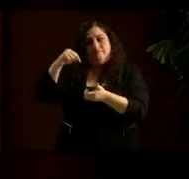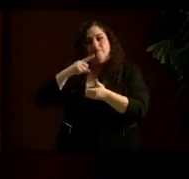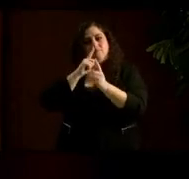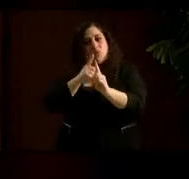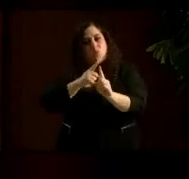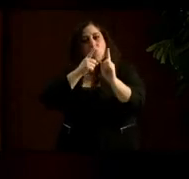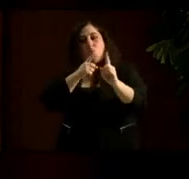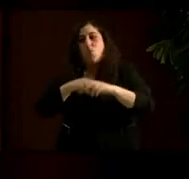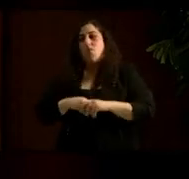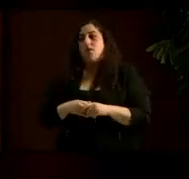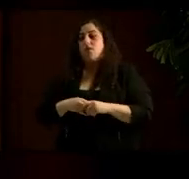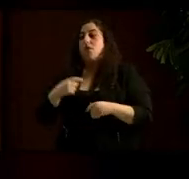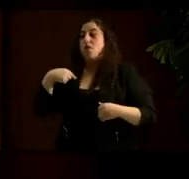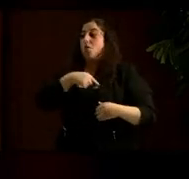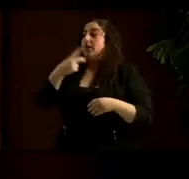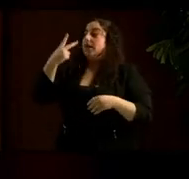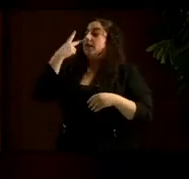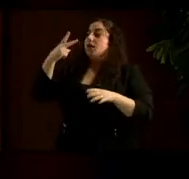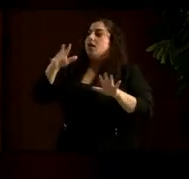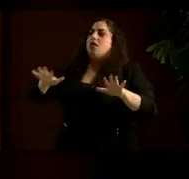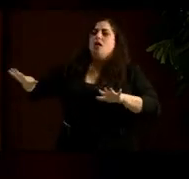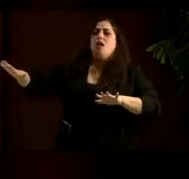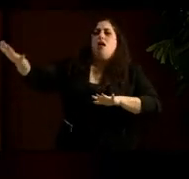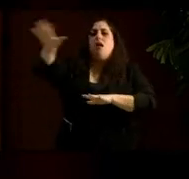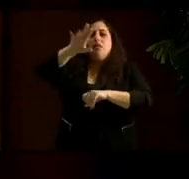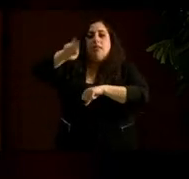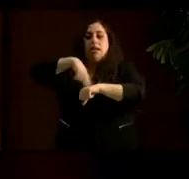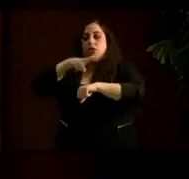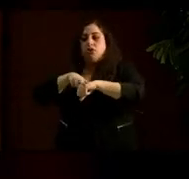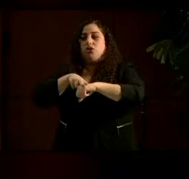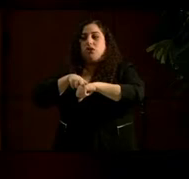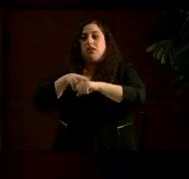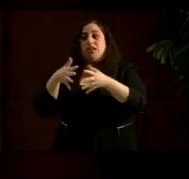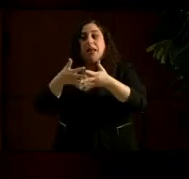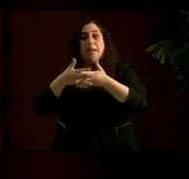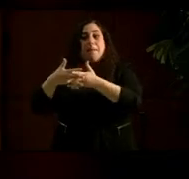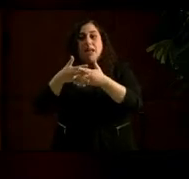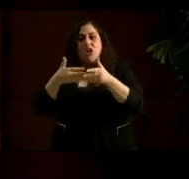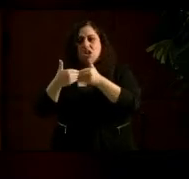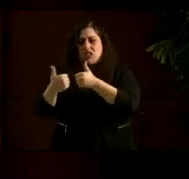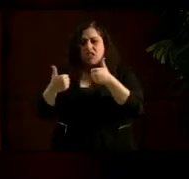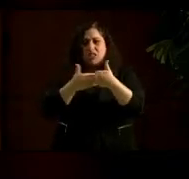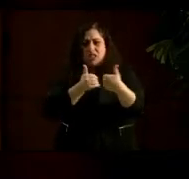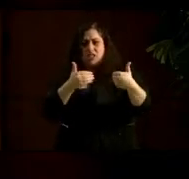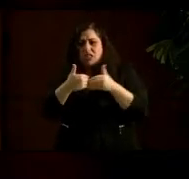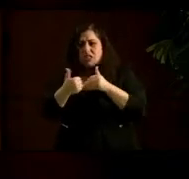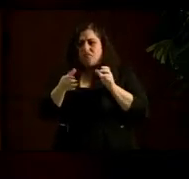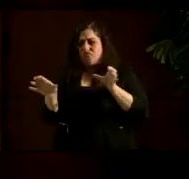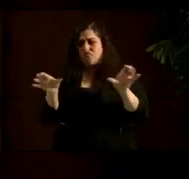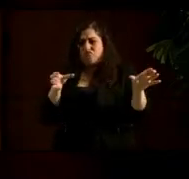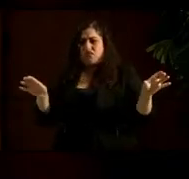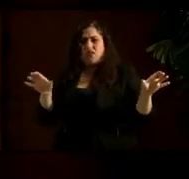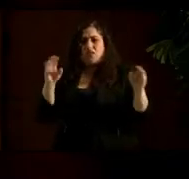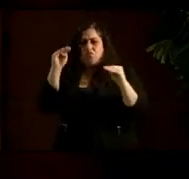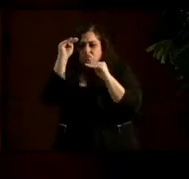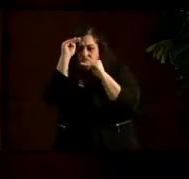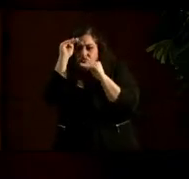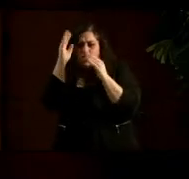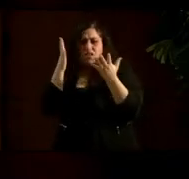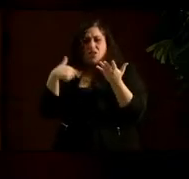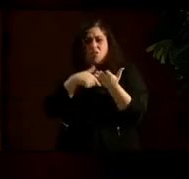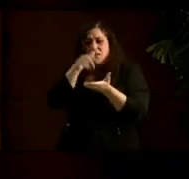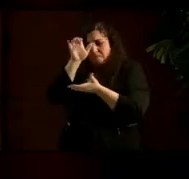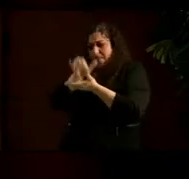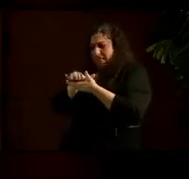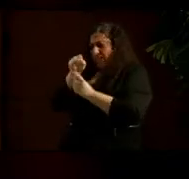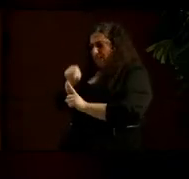nation. America is deeply divided. We limit ourselves every day by our stubborn devotion to separateness and isolating one group